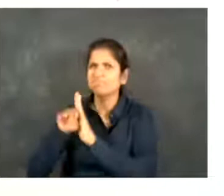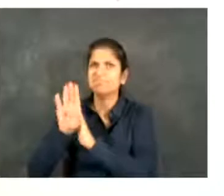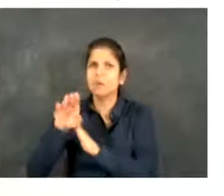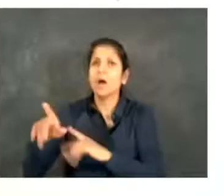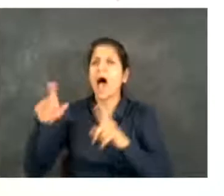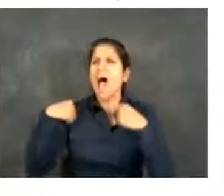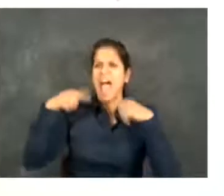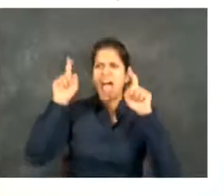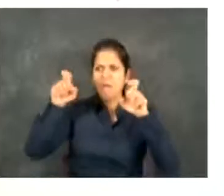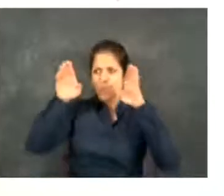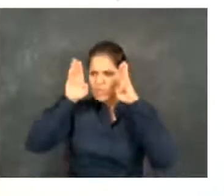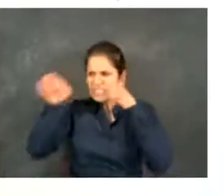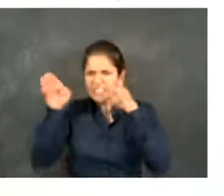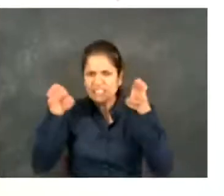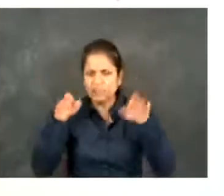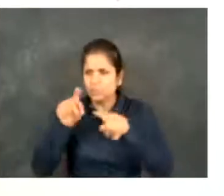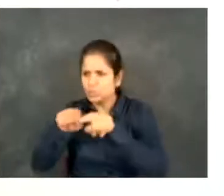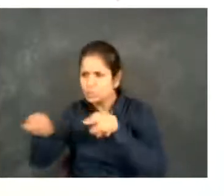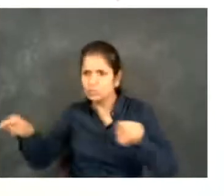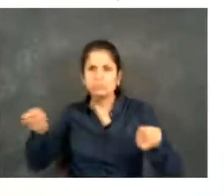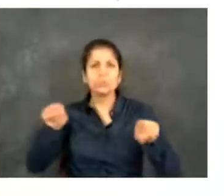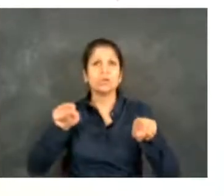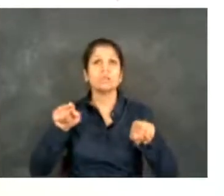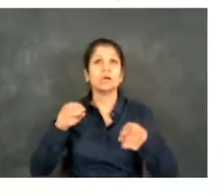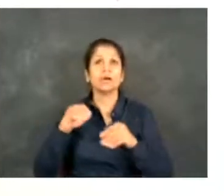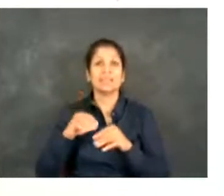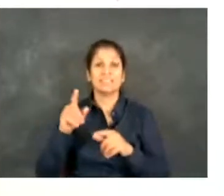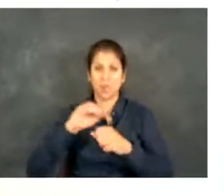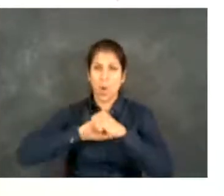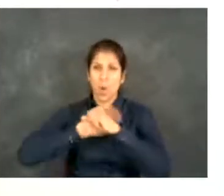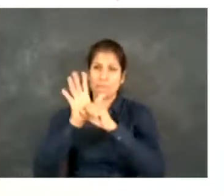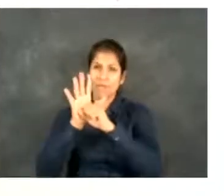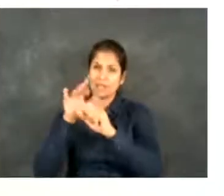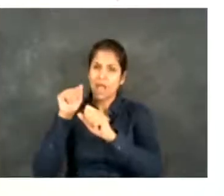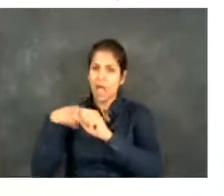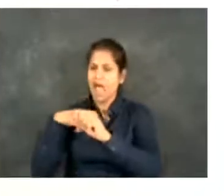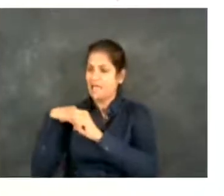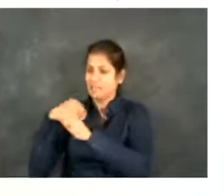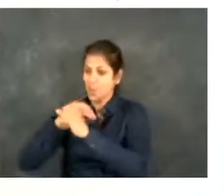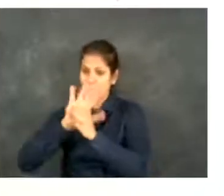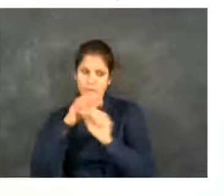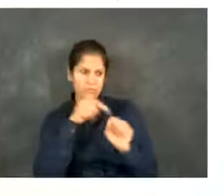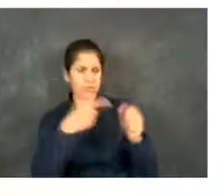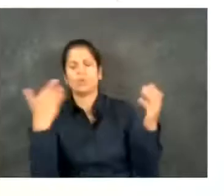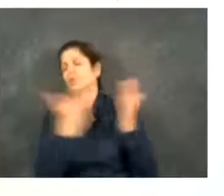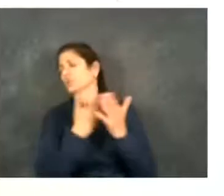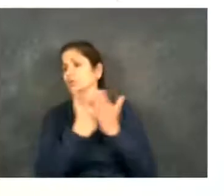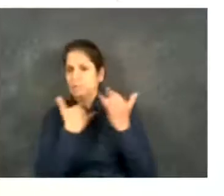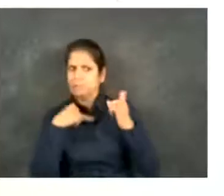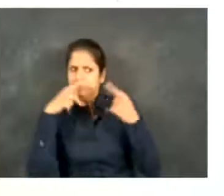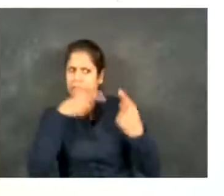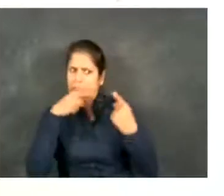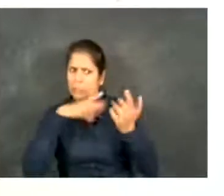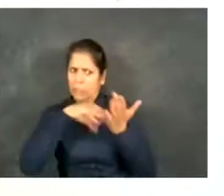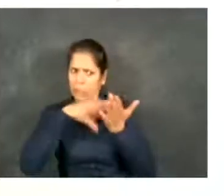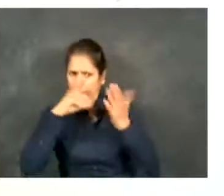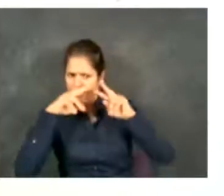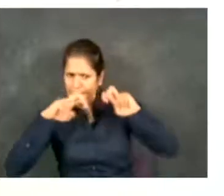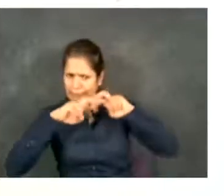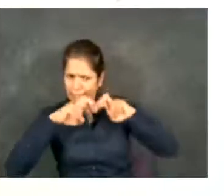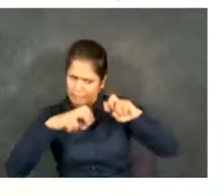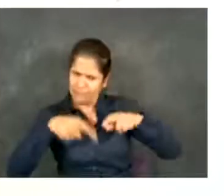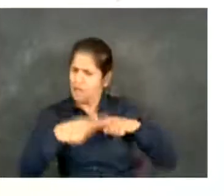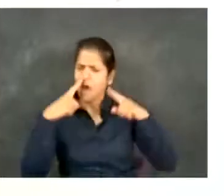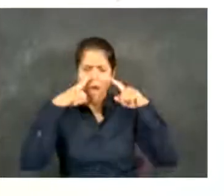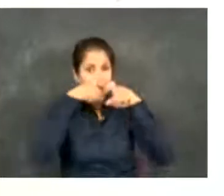about this virus every day. That being said, my team has reached out to pediatric hospital providers to